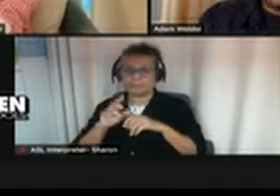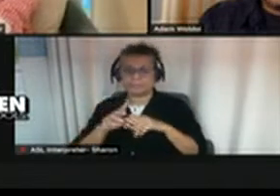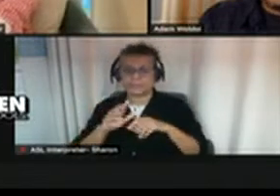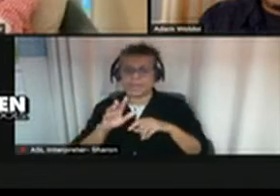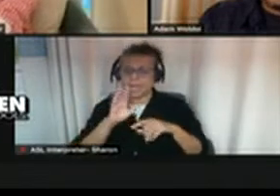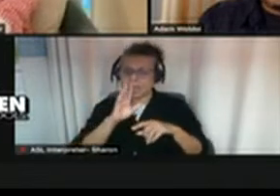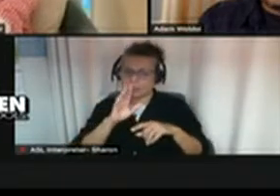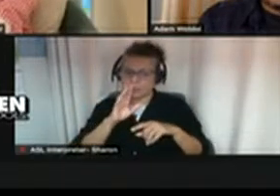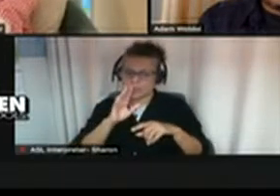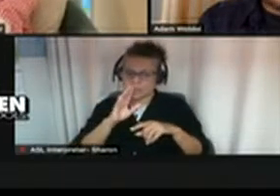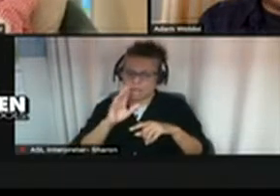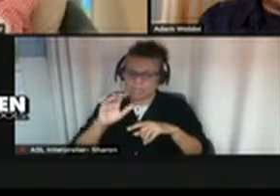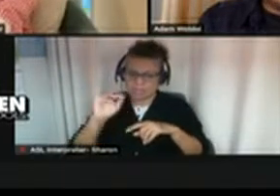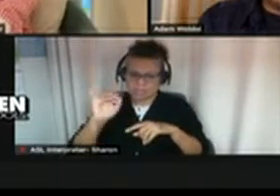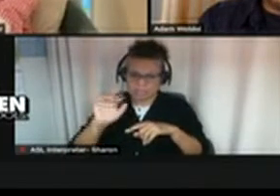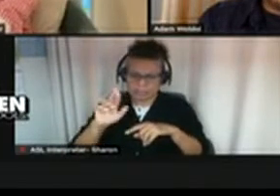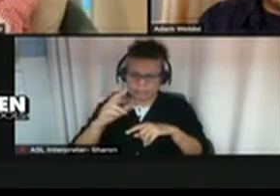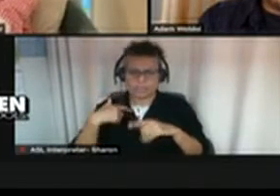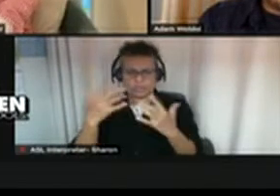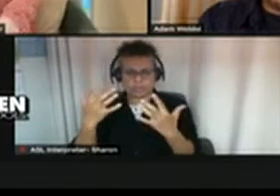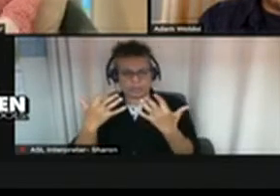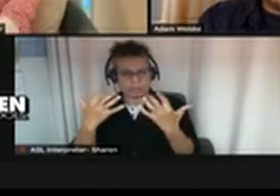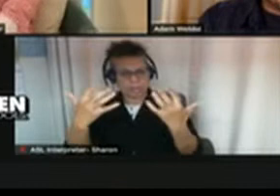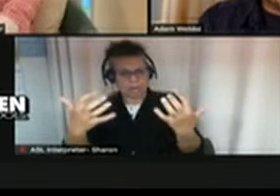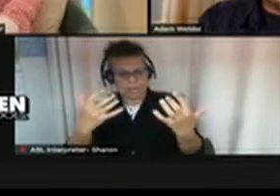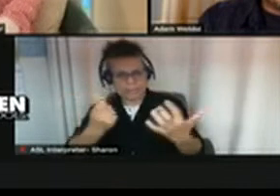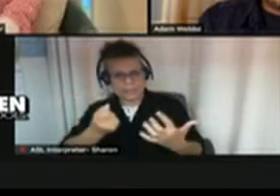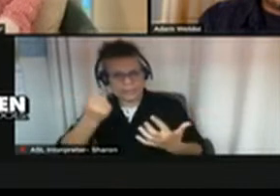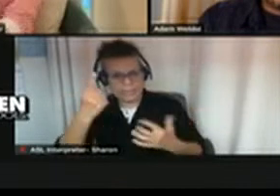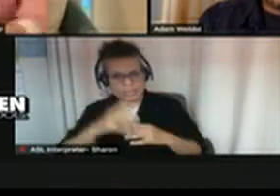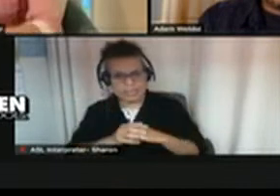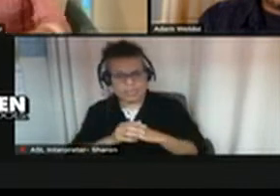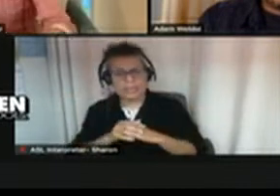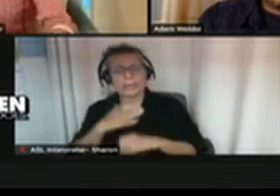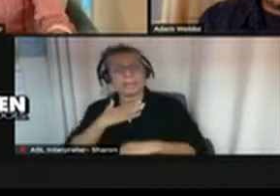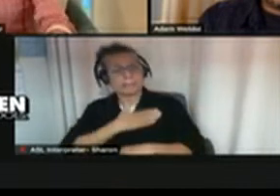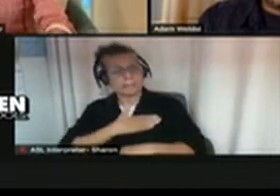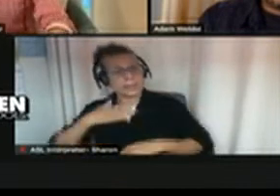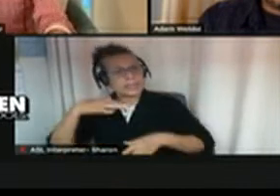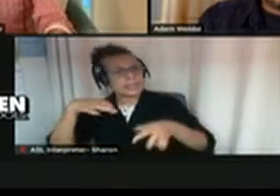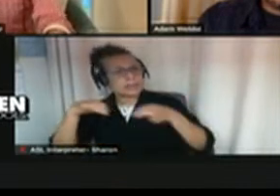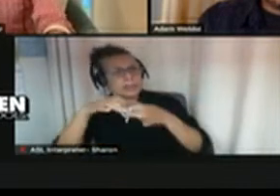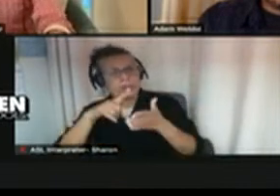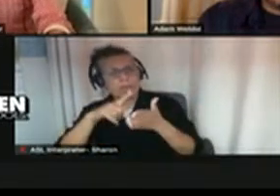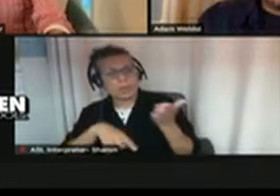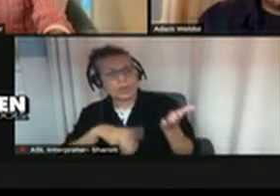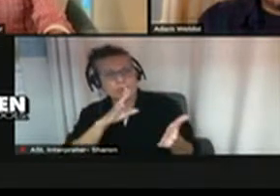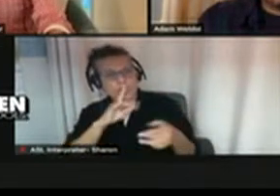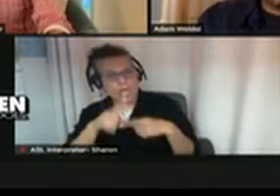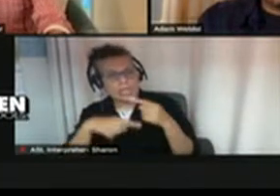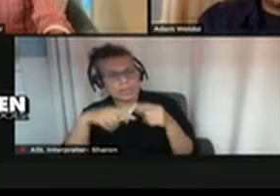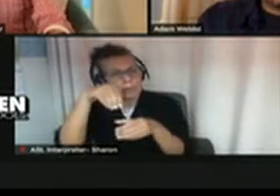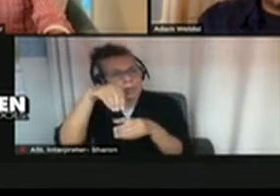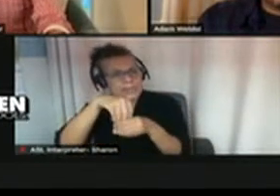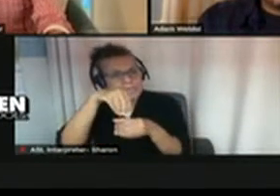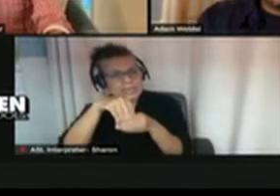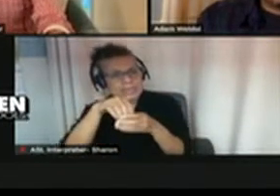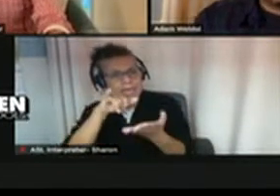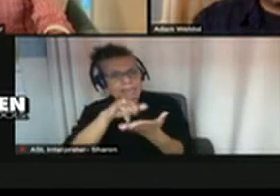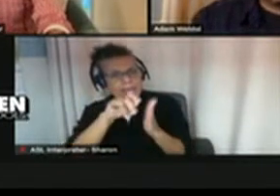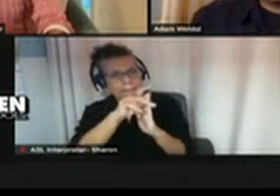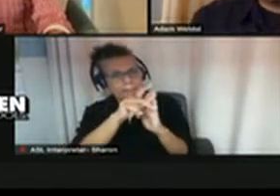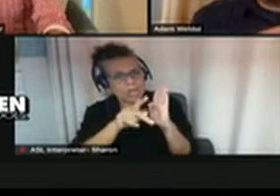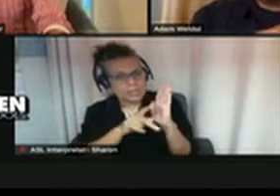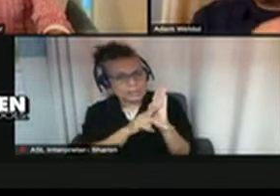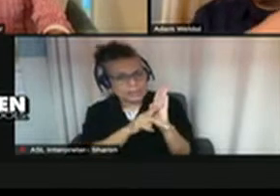the larger audience that's watching, can you explain what you're referring to within the policy on the question